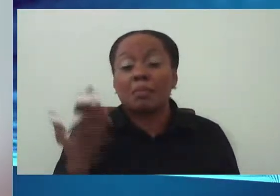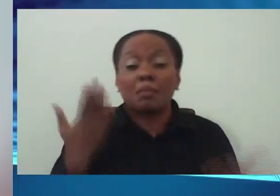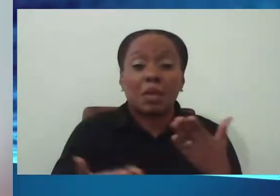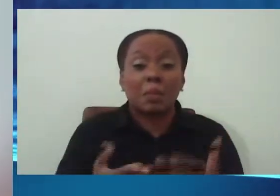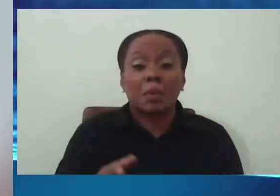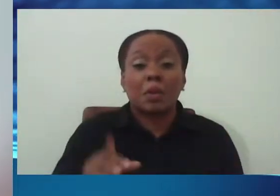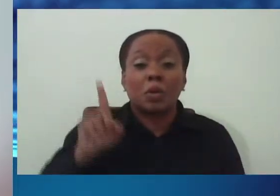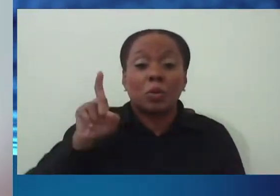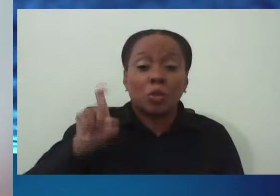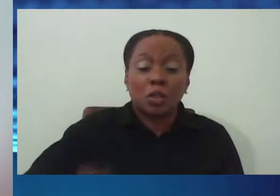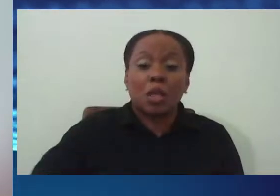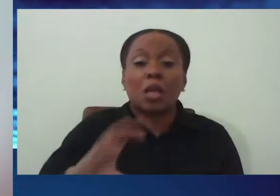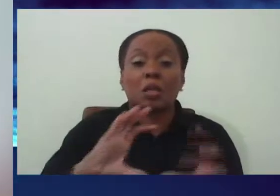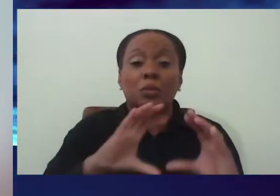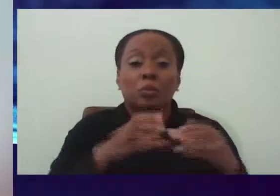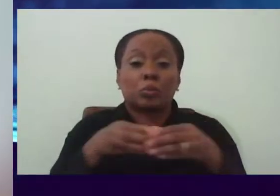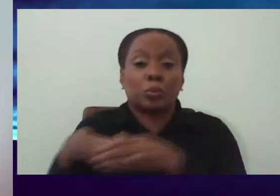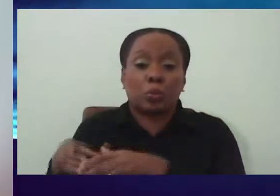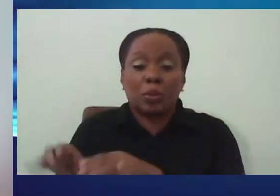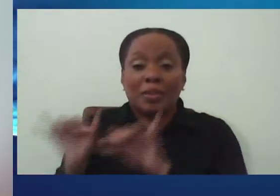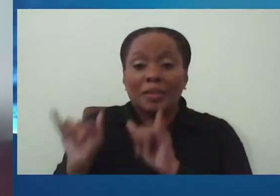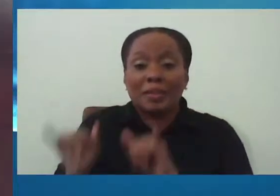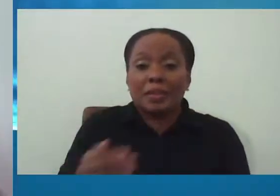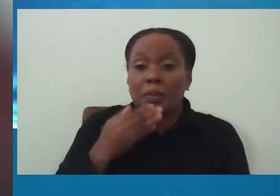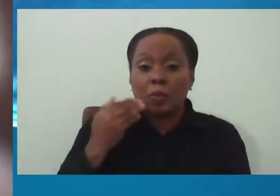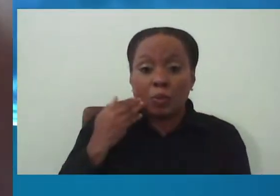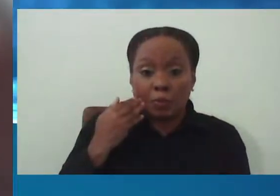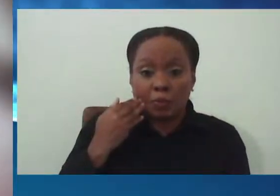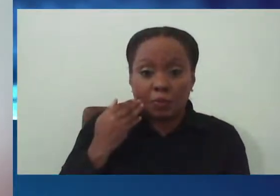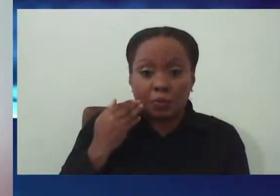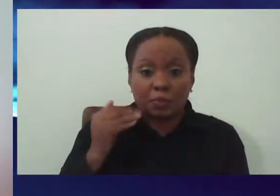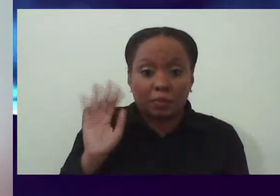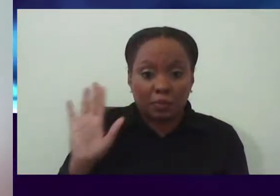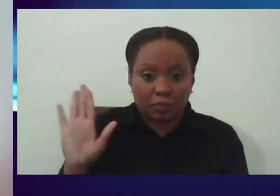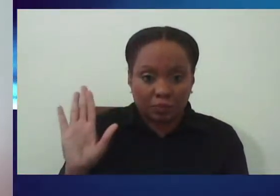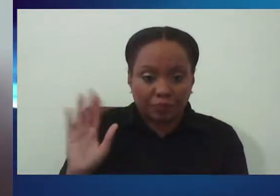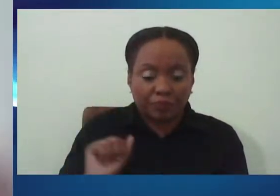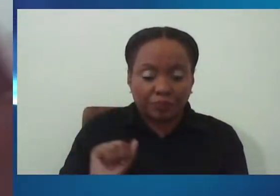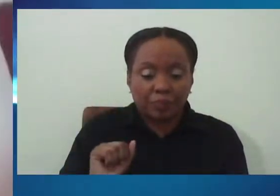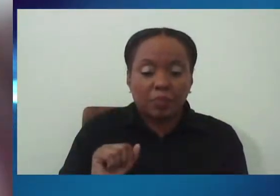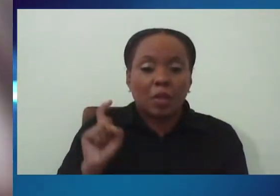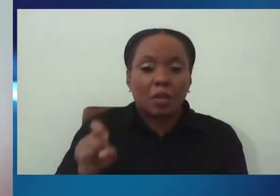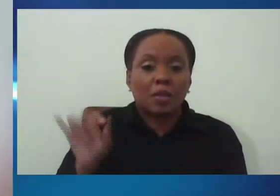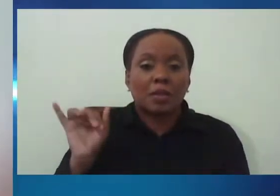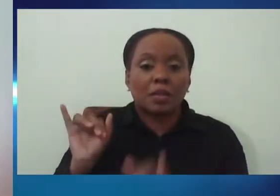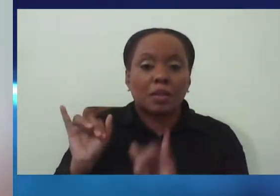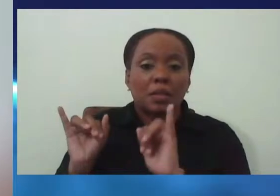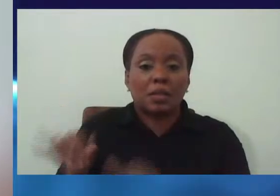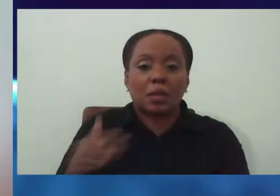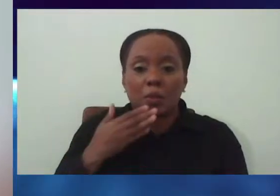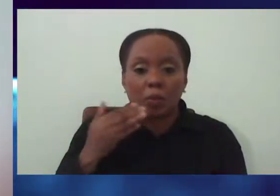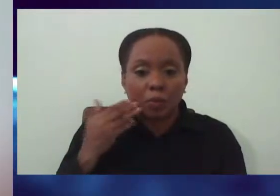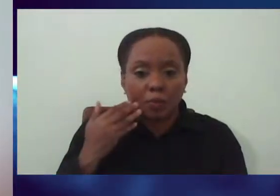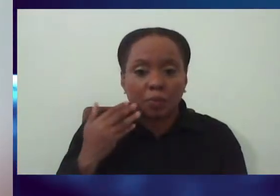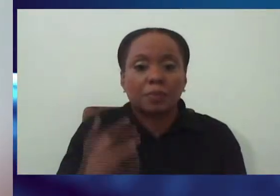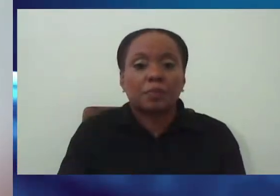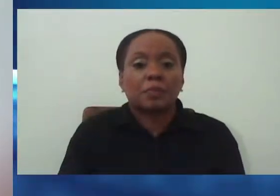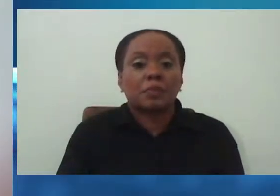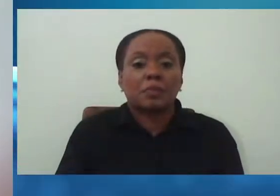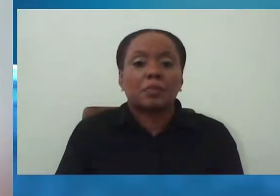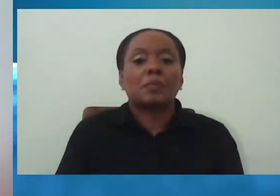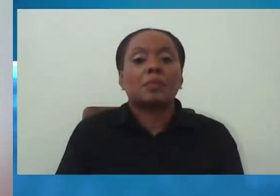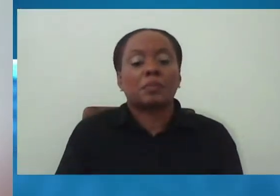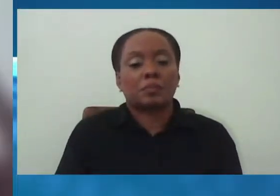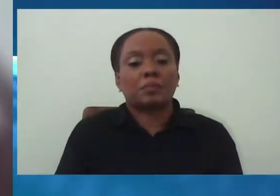remain quarantined until the result comes back. So that's the first piece. Why are they being told to